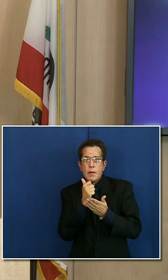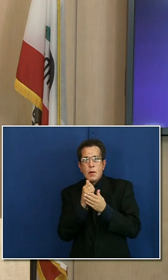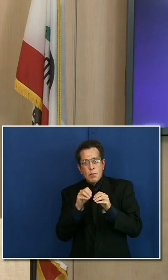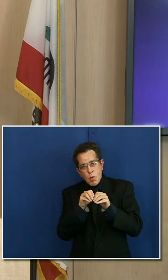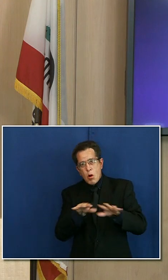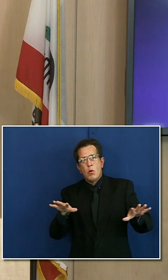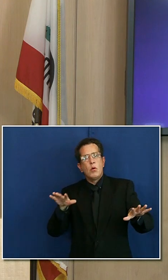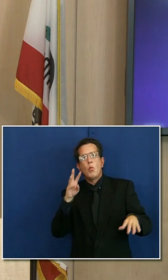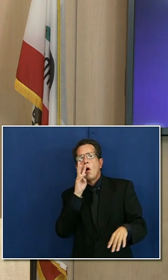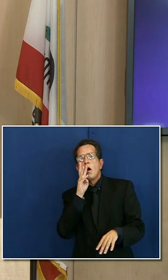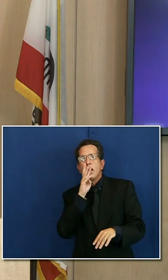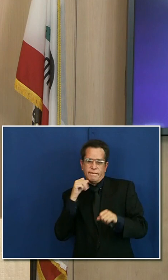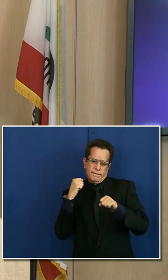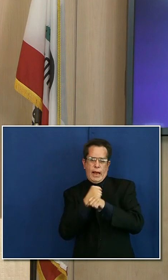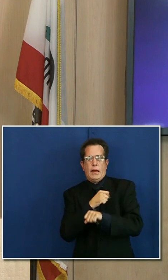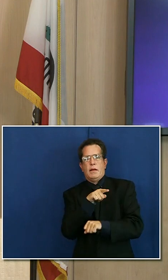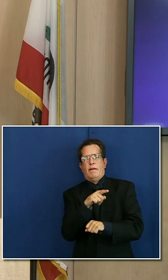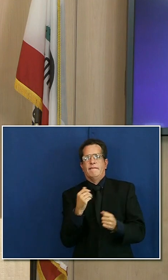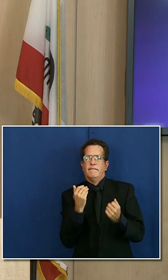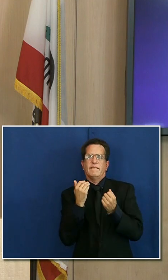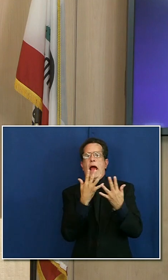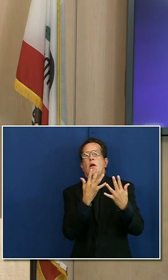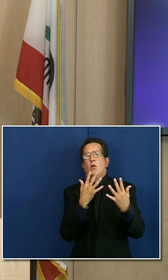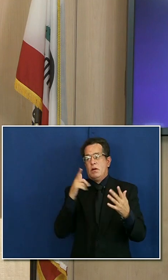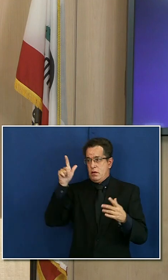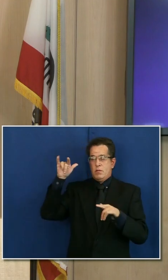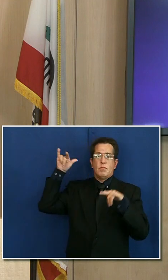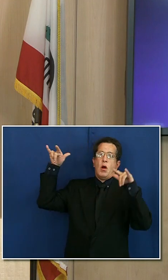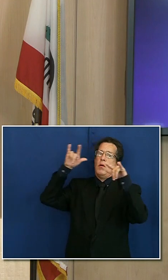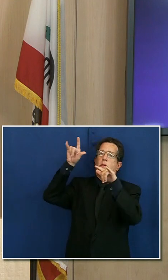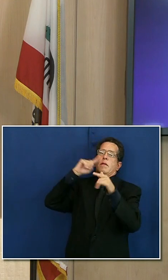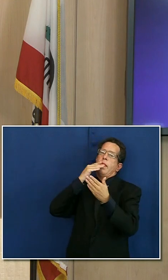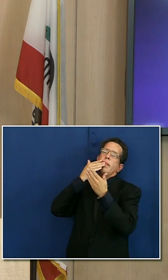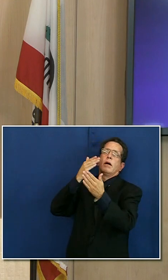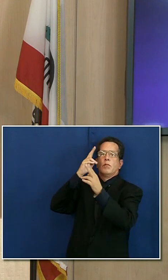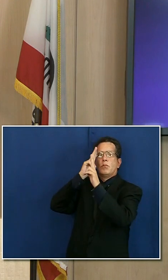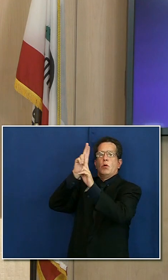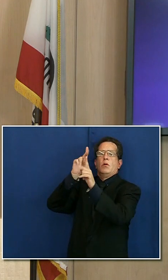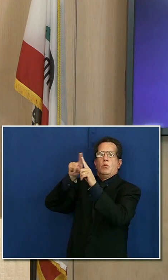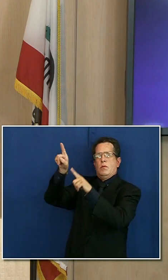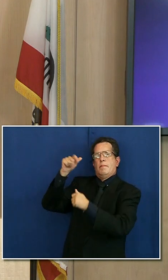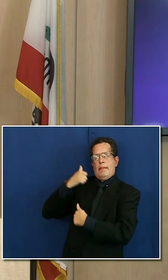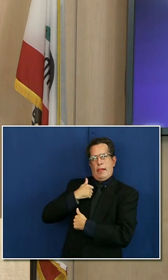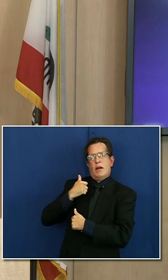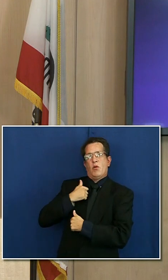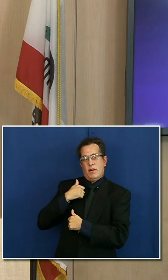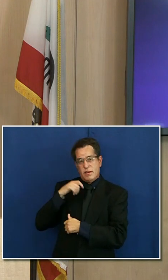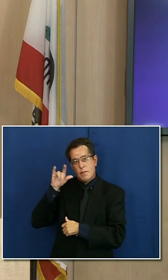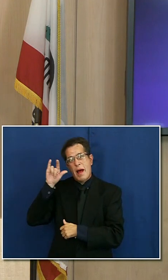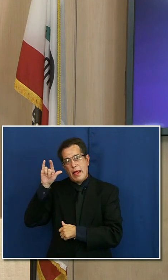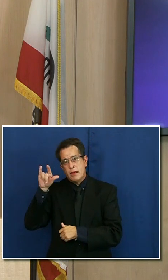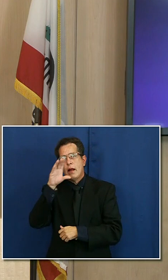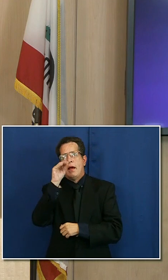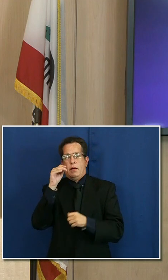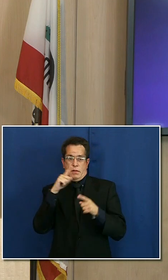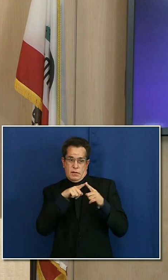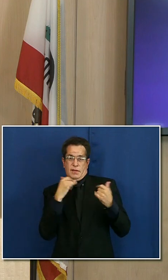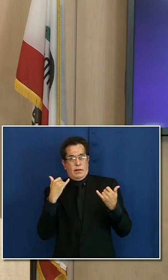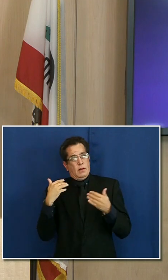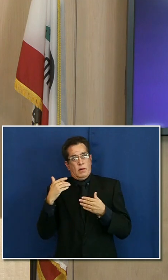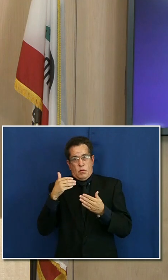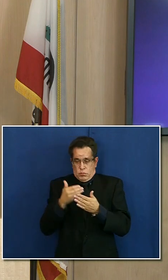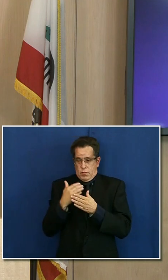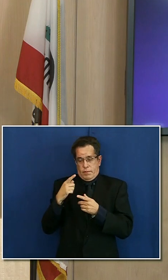retardant and water, fighting these fires from above. It's also a demonstration of the vast improvements that we've seen over these last few